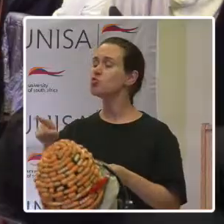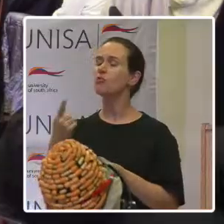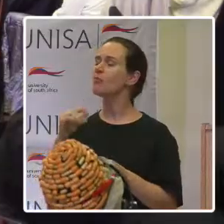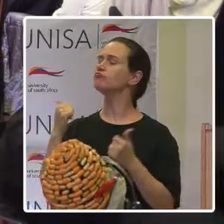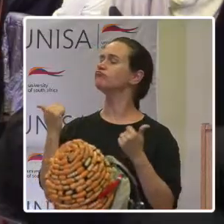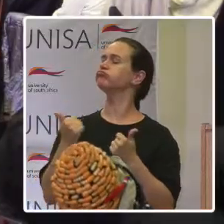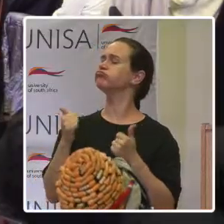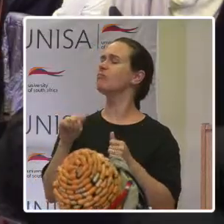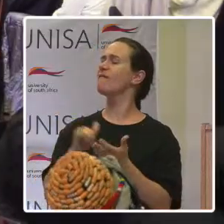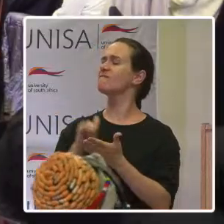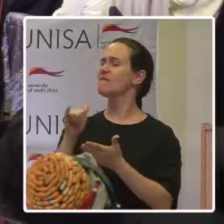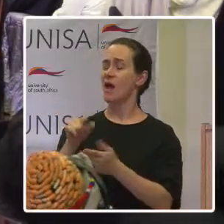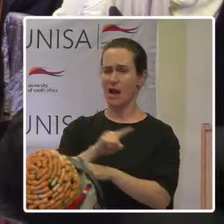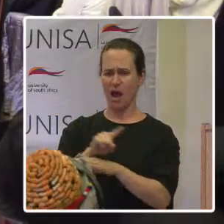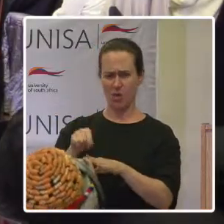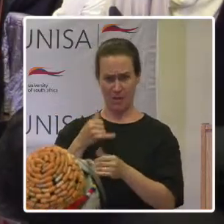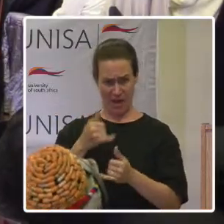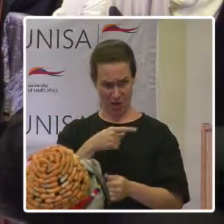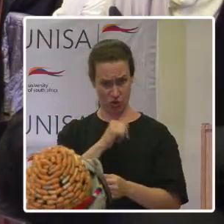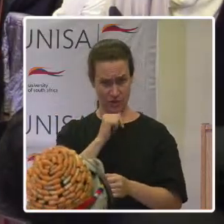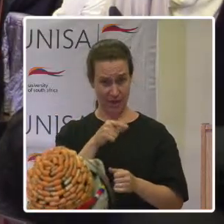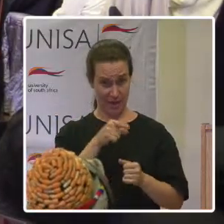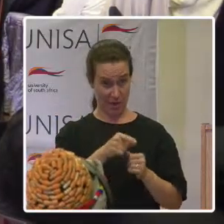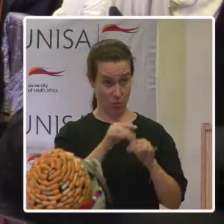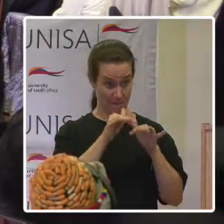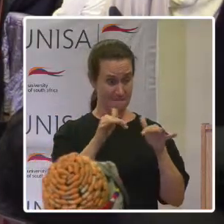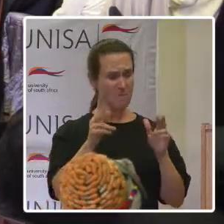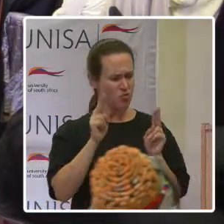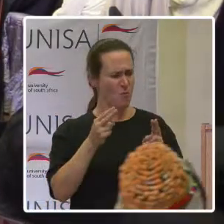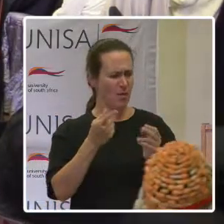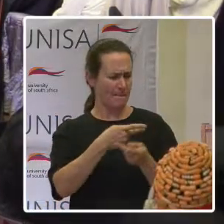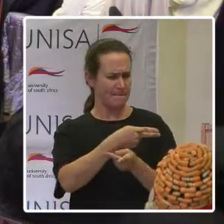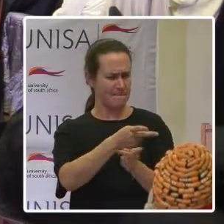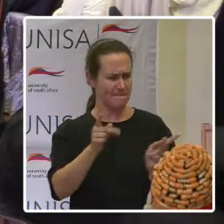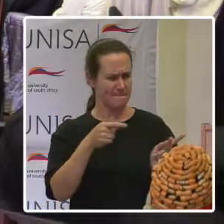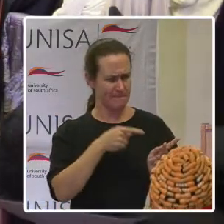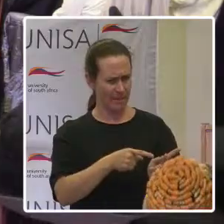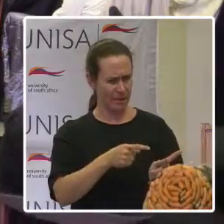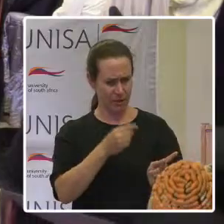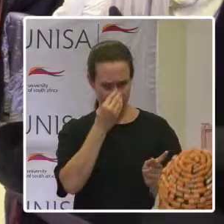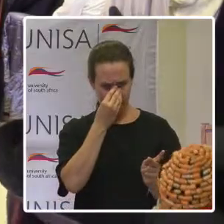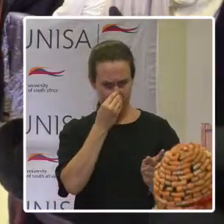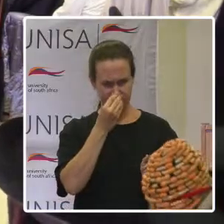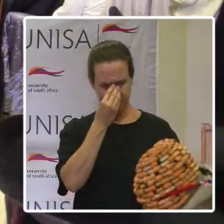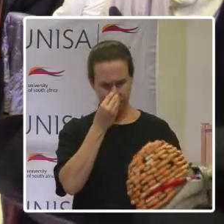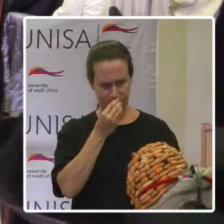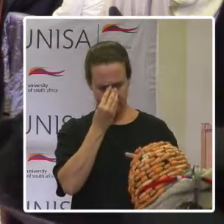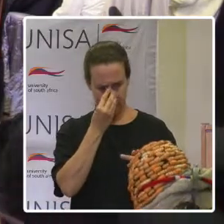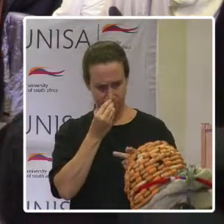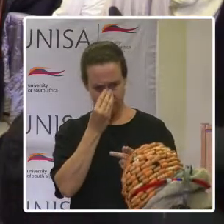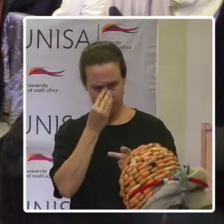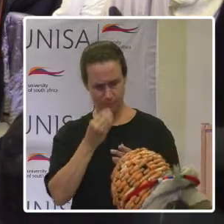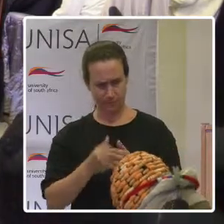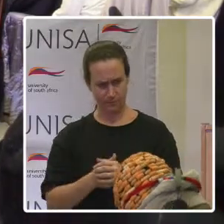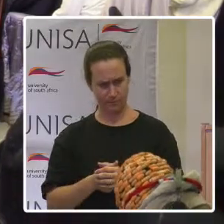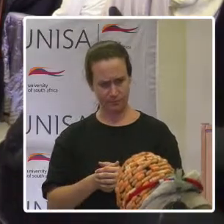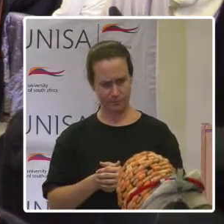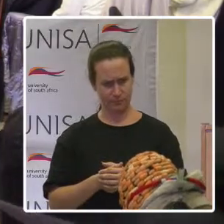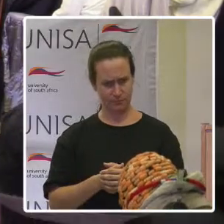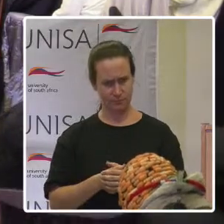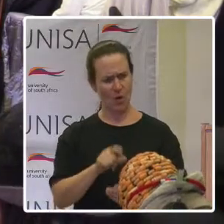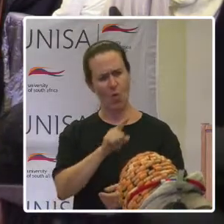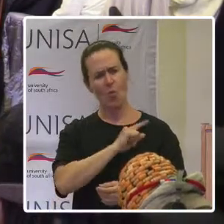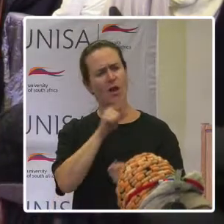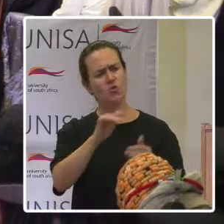us today that within the civilian world, also we are being docked. So my question is, Prof, why do you allow